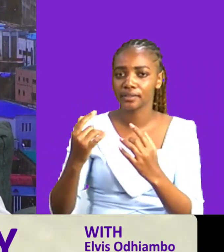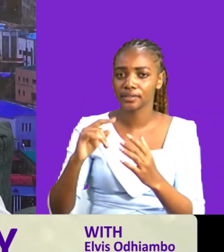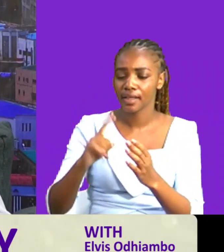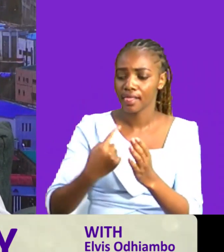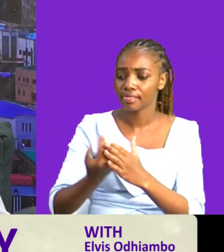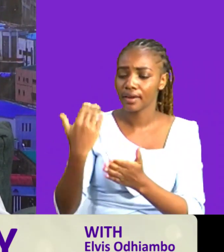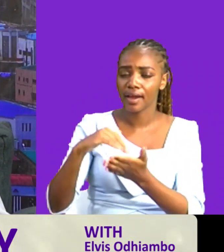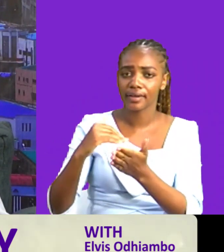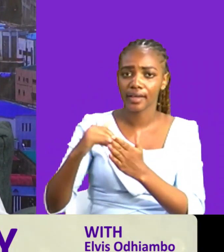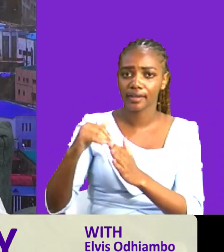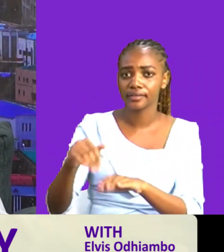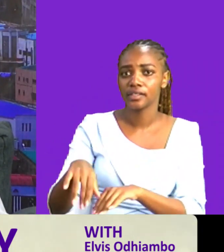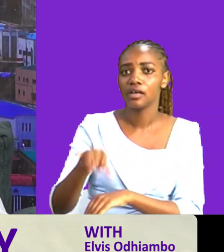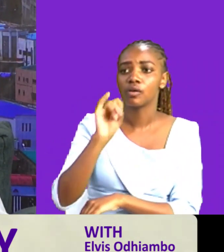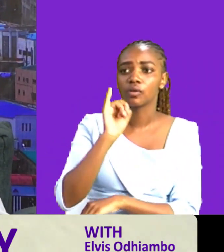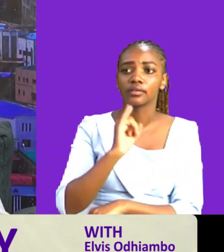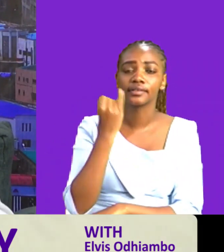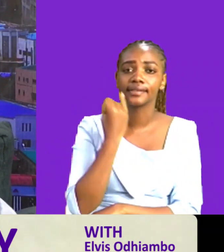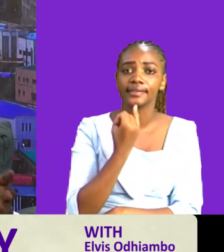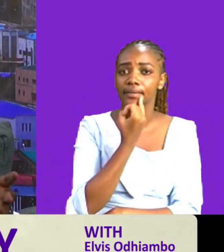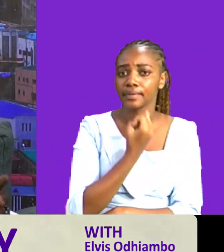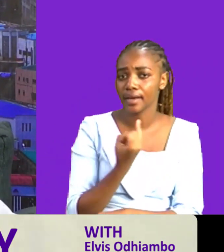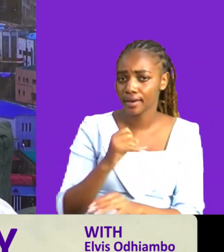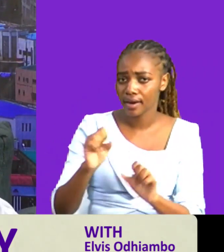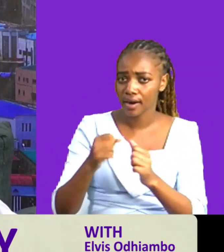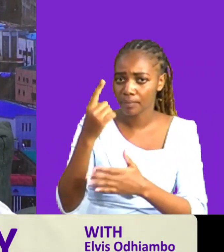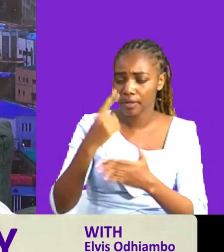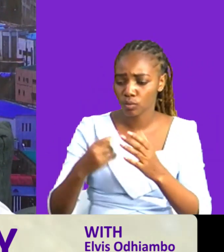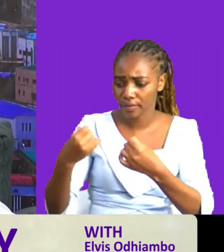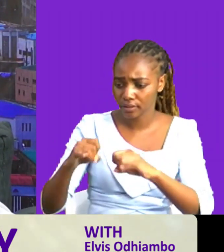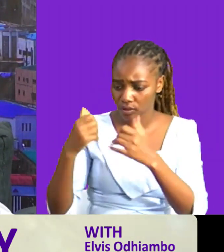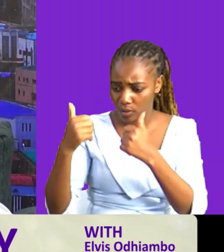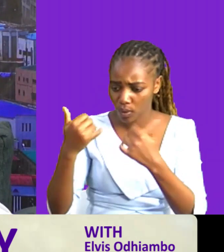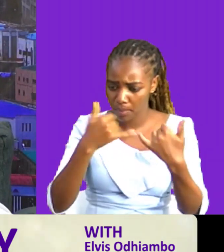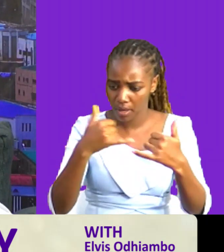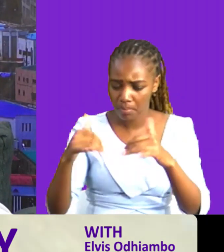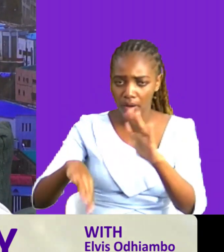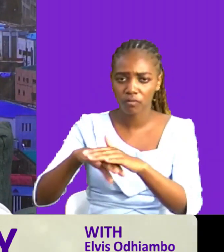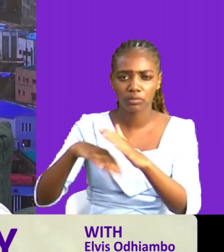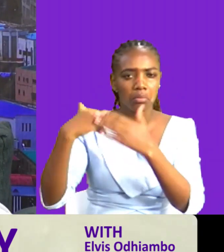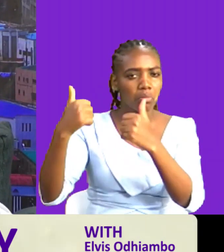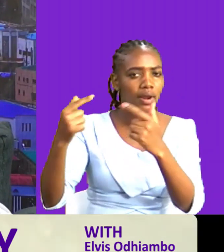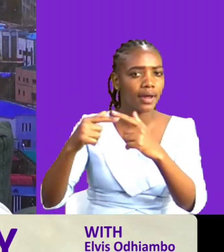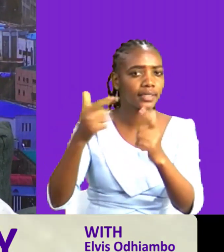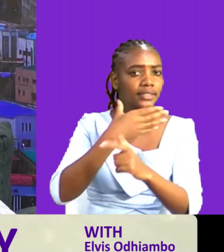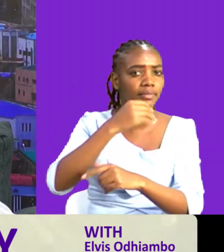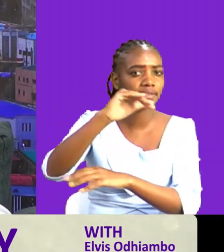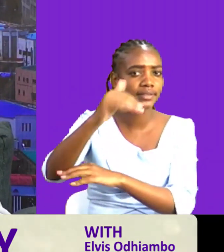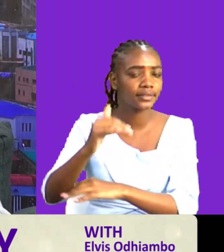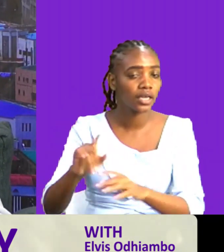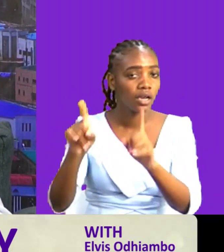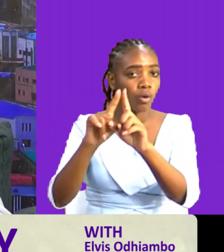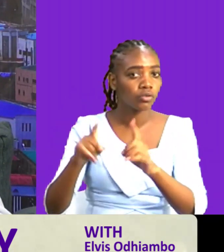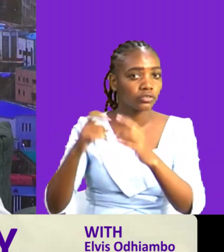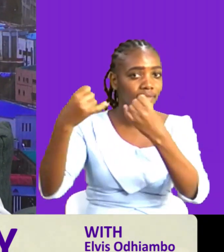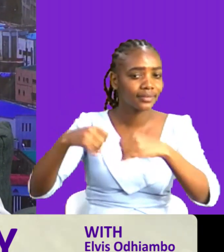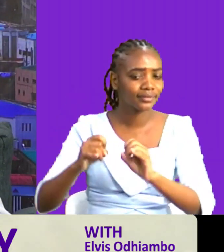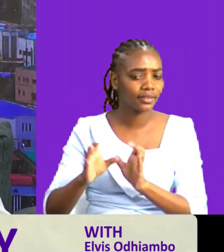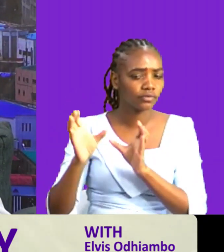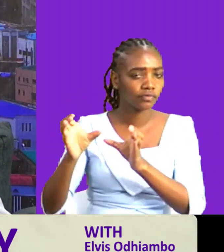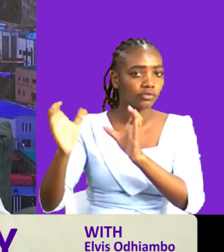on Inter Milan's camp as well, they tried really well, played really good football against Manchester City, tried to force